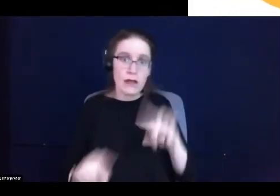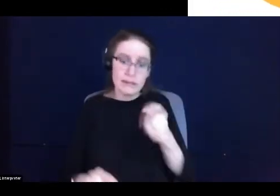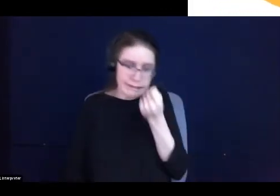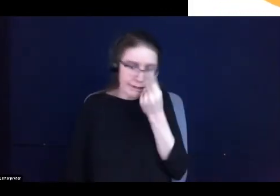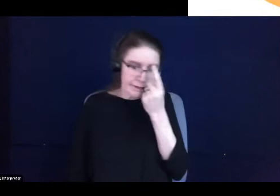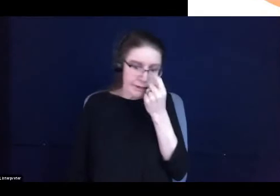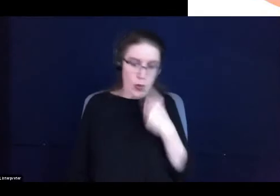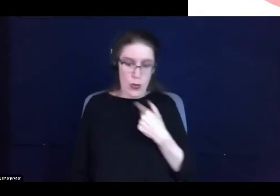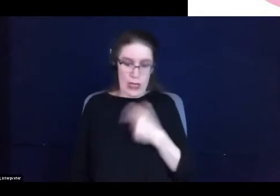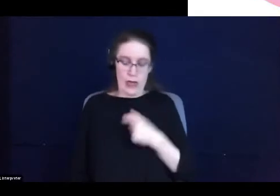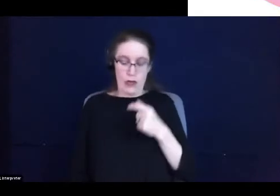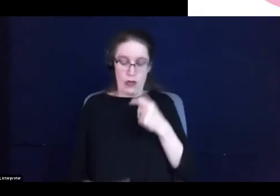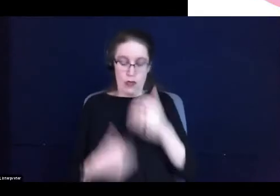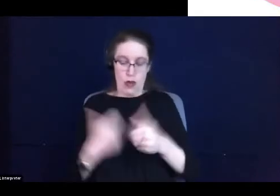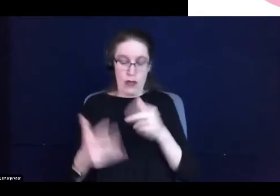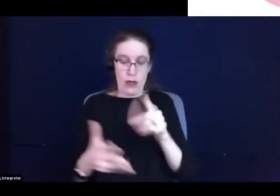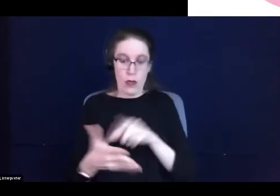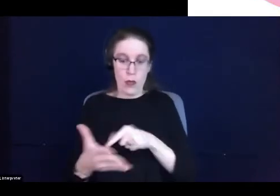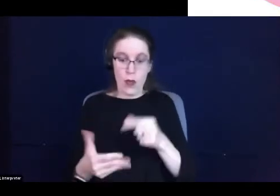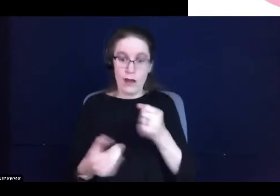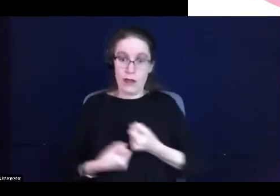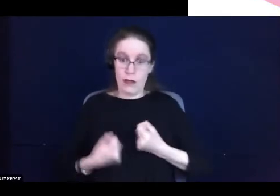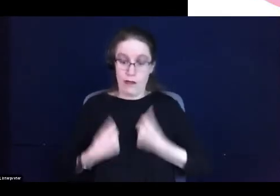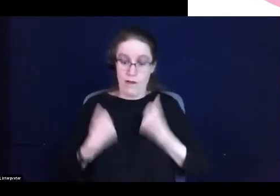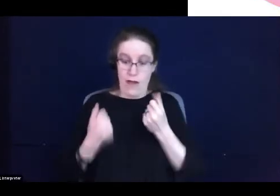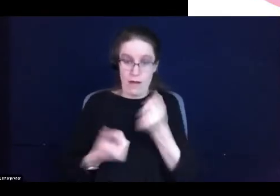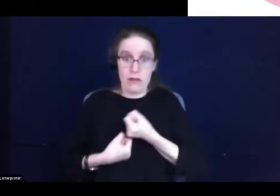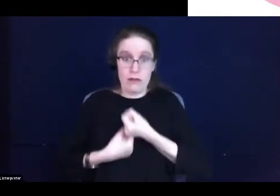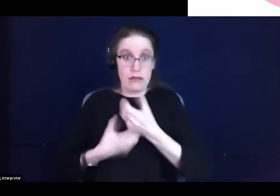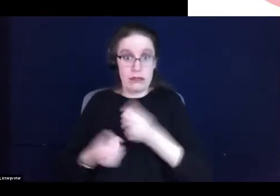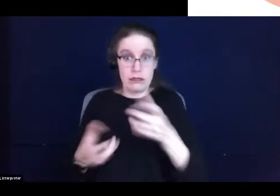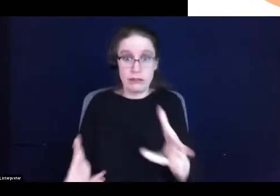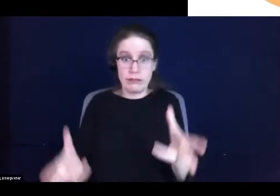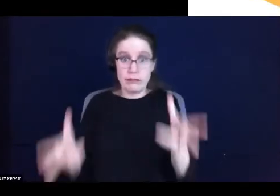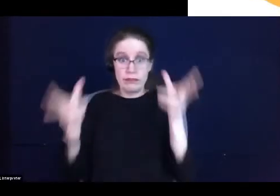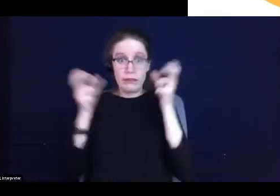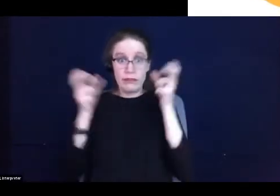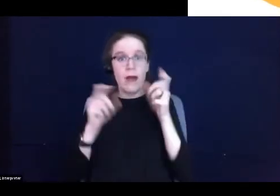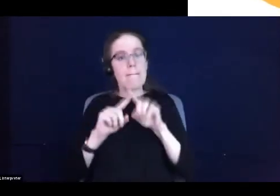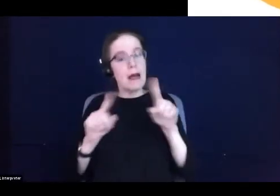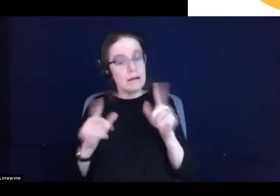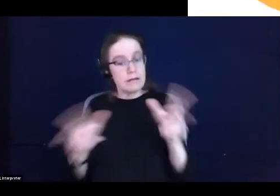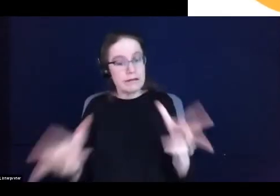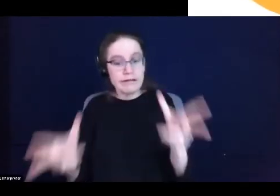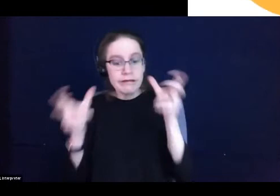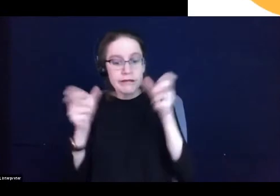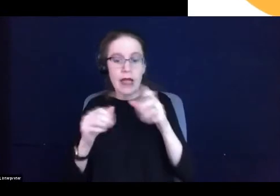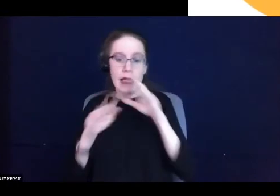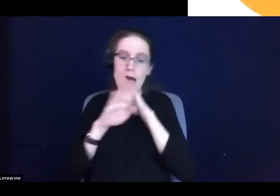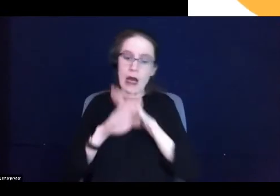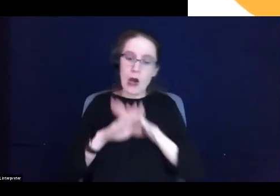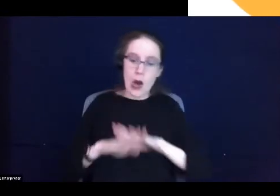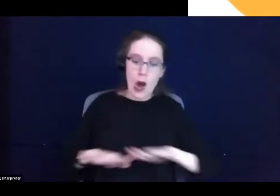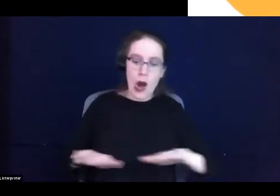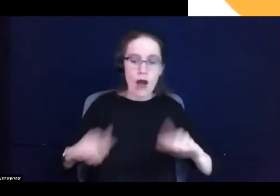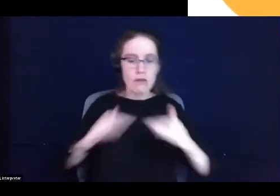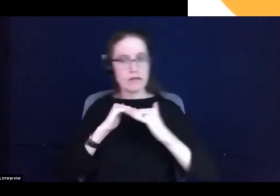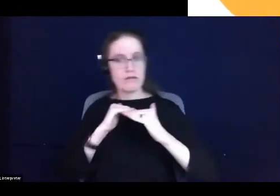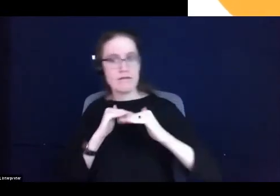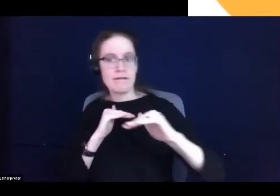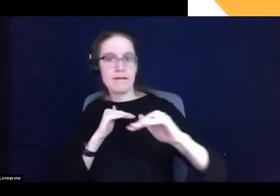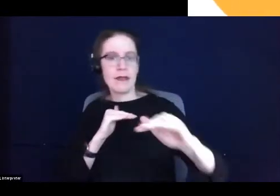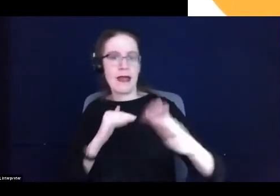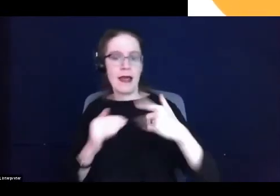are telling us, but make sure that we are also doing so in a calm and regulated way that is still empathetic and